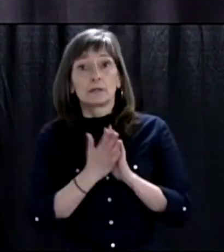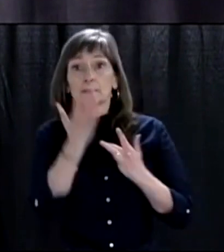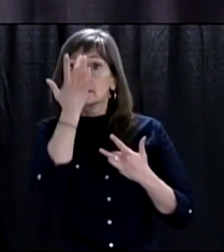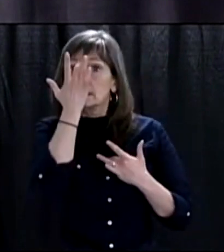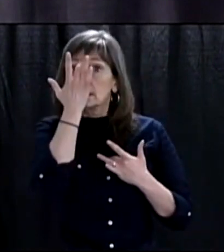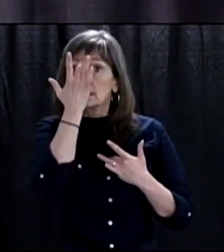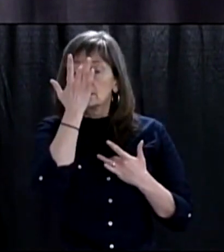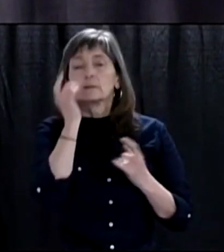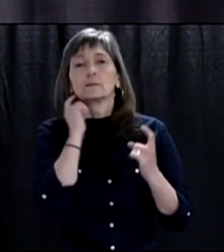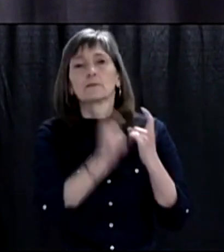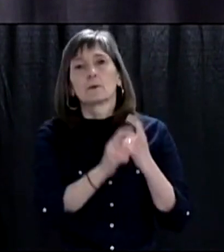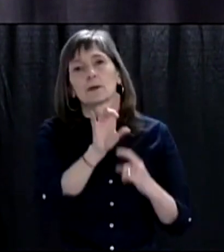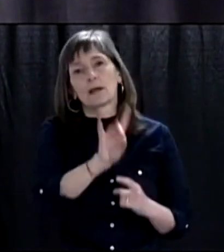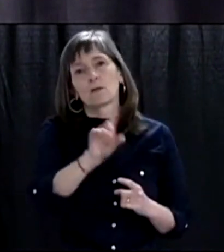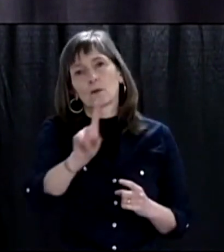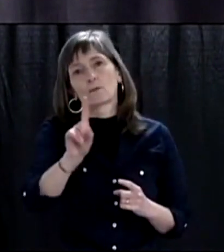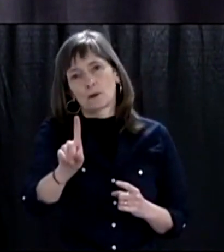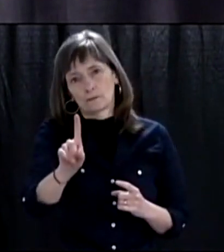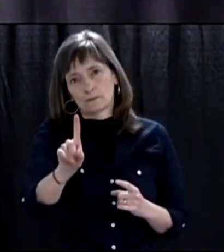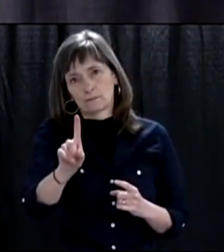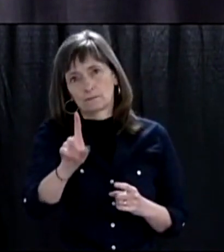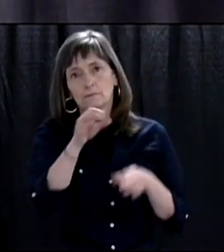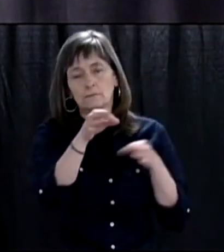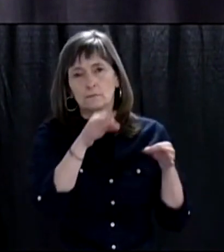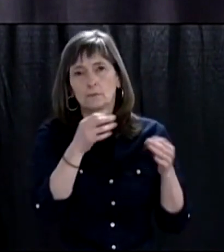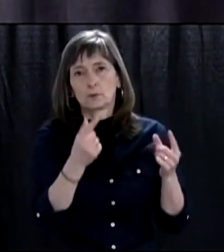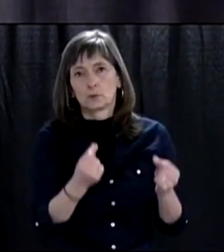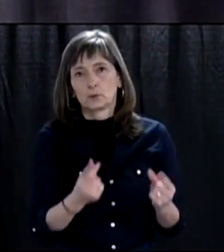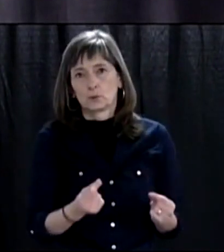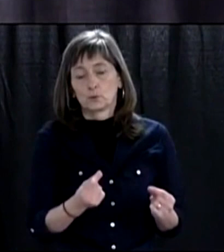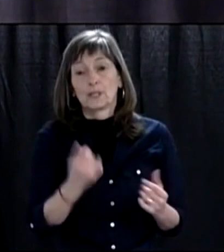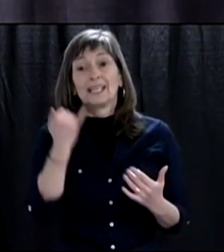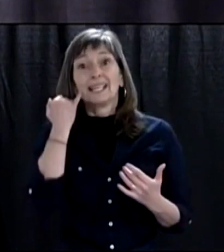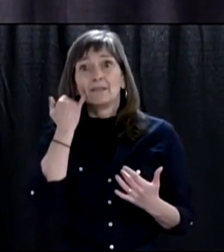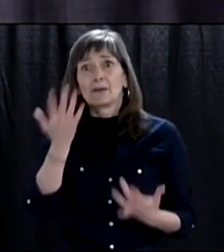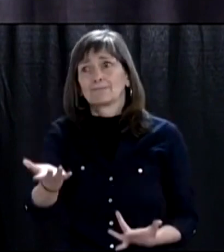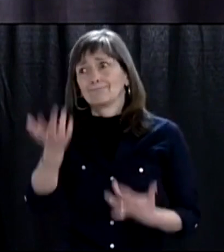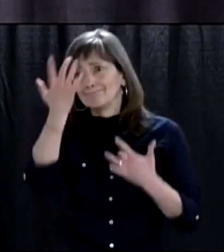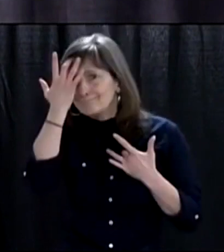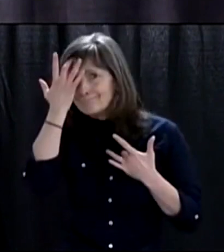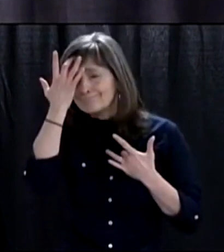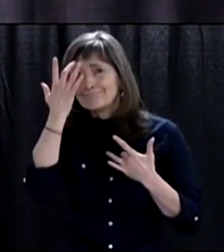for further direction, and if it is an emergency situation, you should call 911.